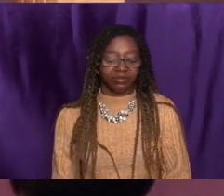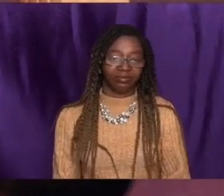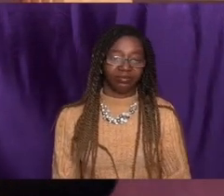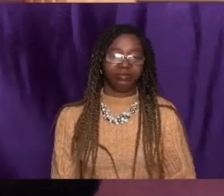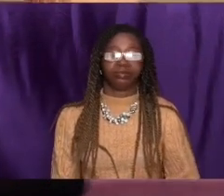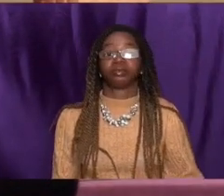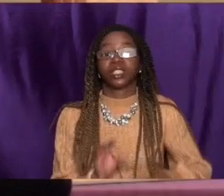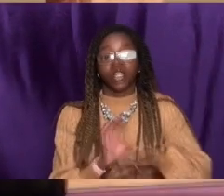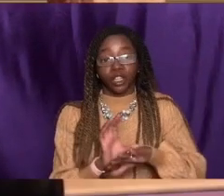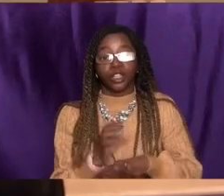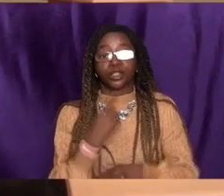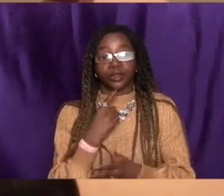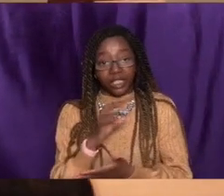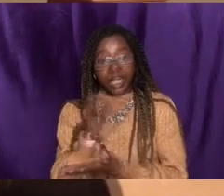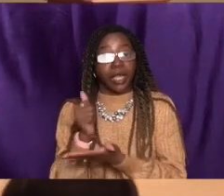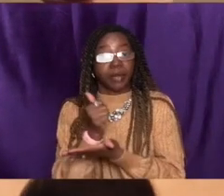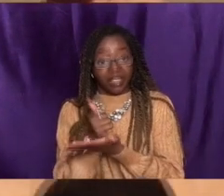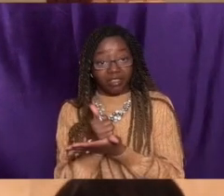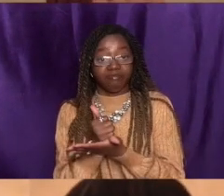church say amen.